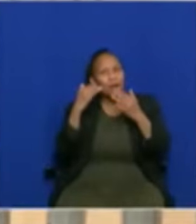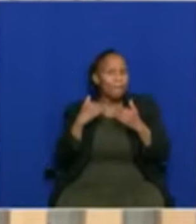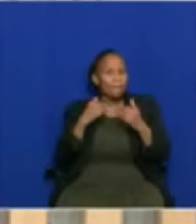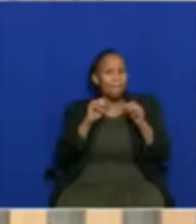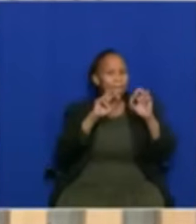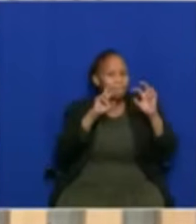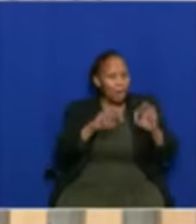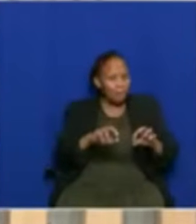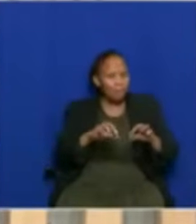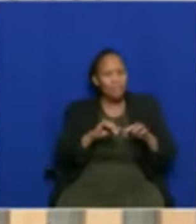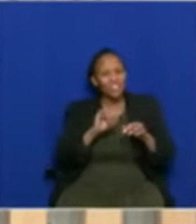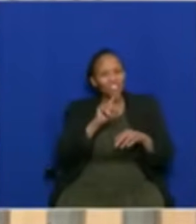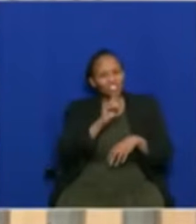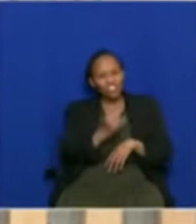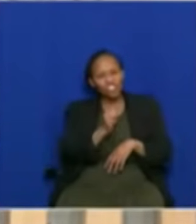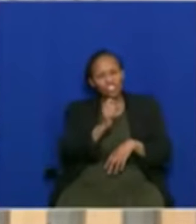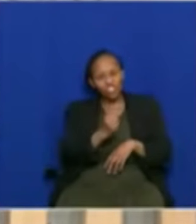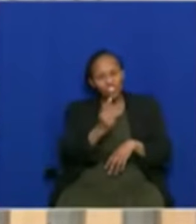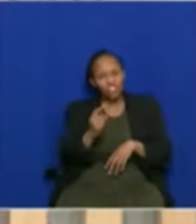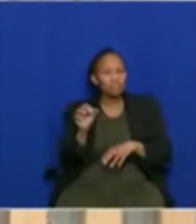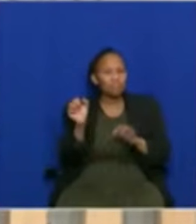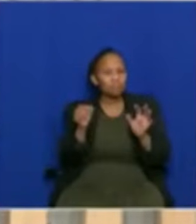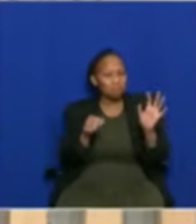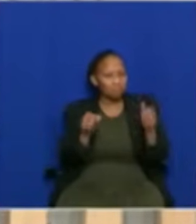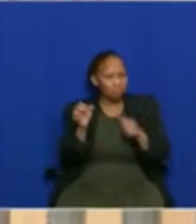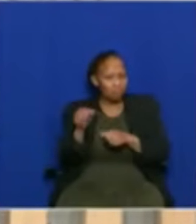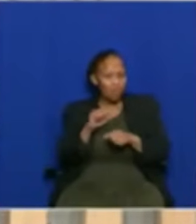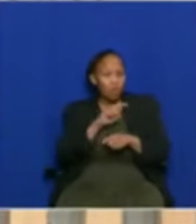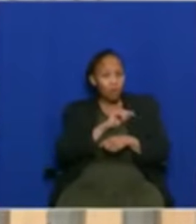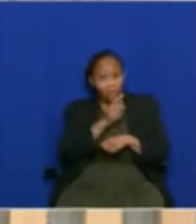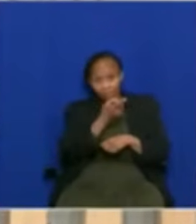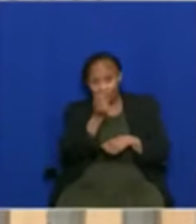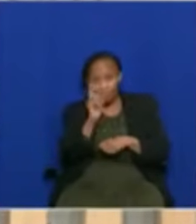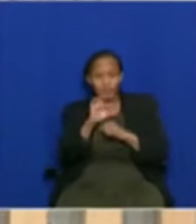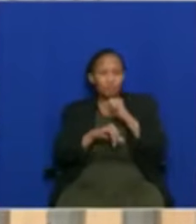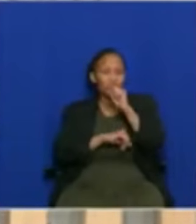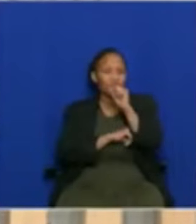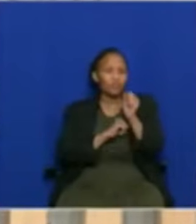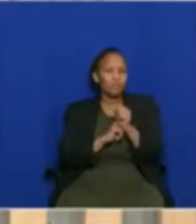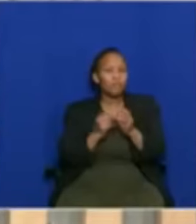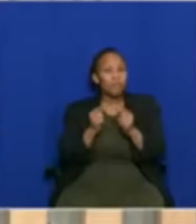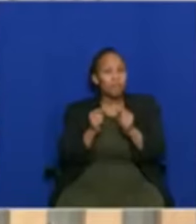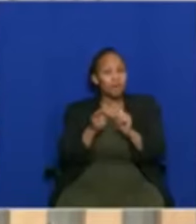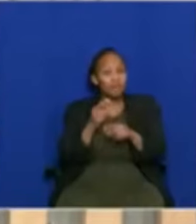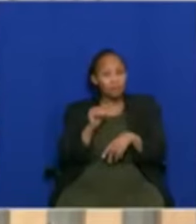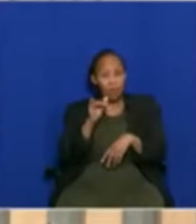those officers are the likely points to launder money out of crime intelligence without it being detected.